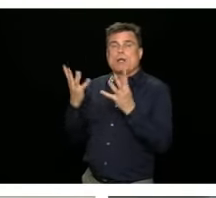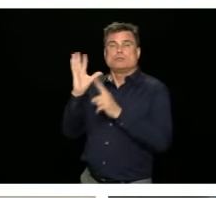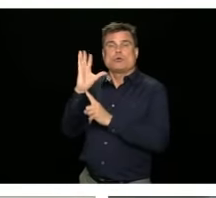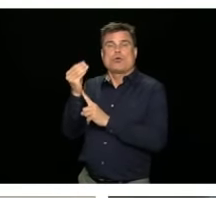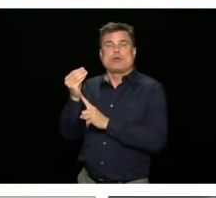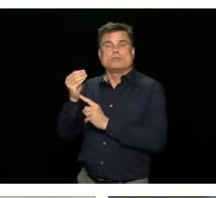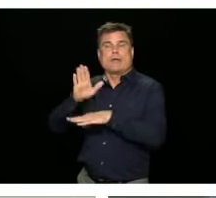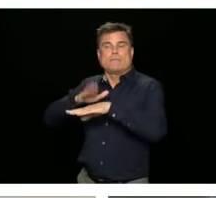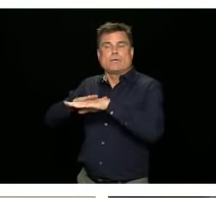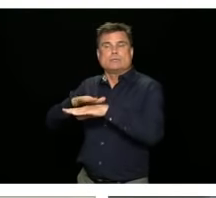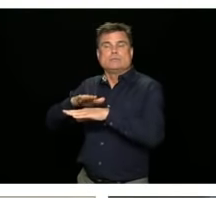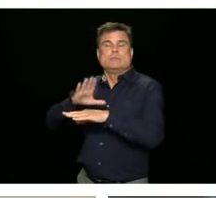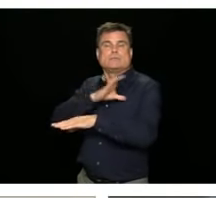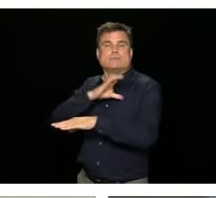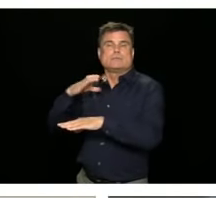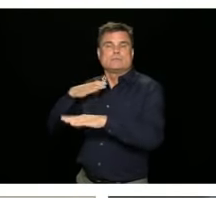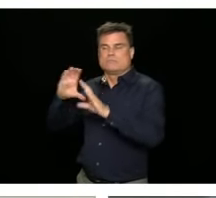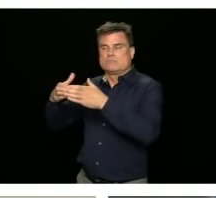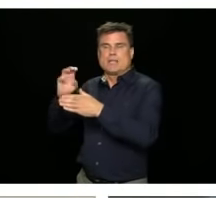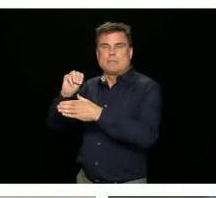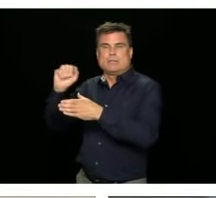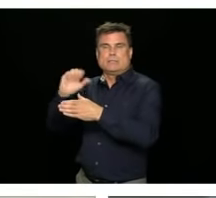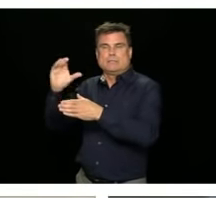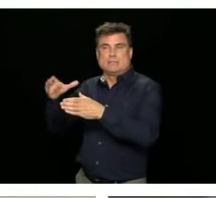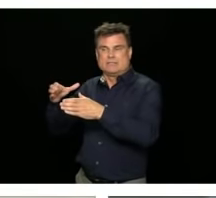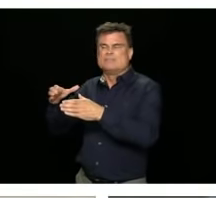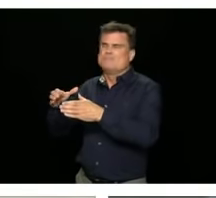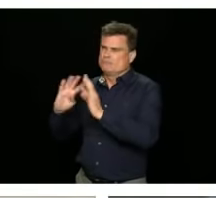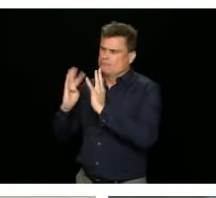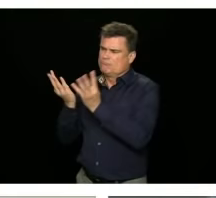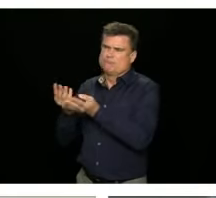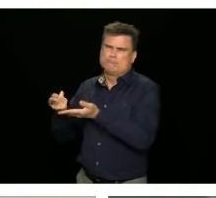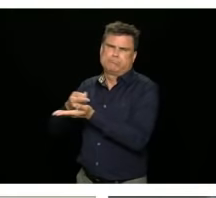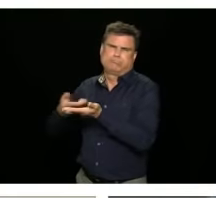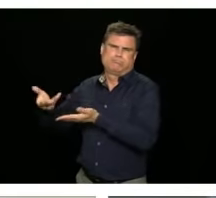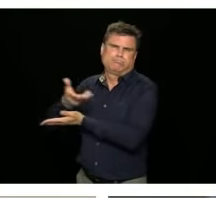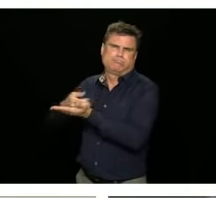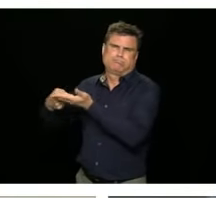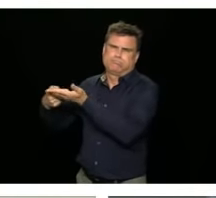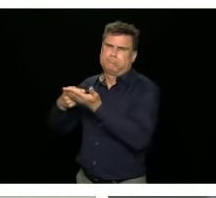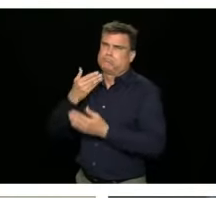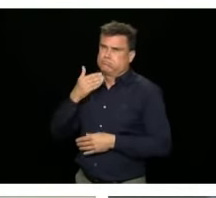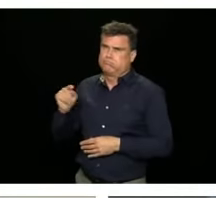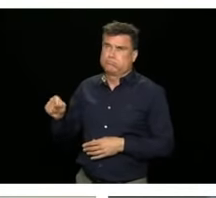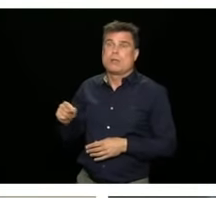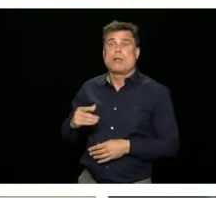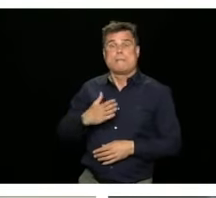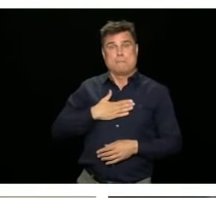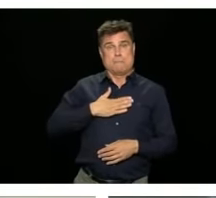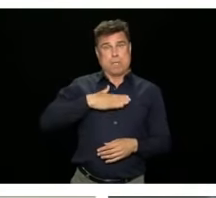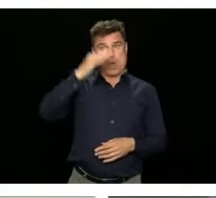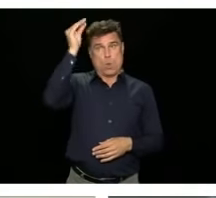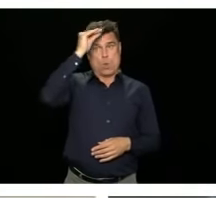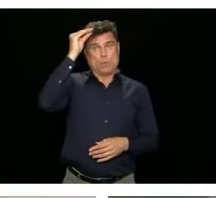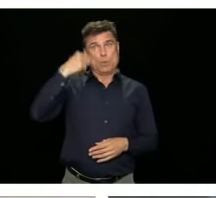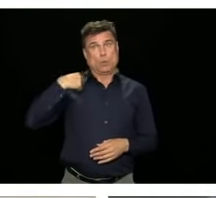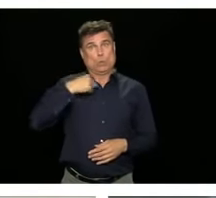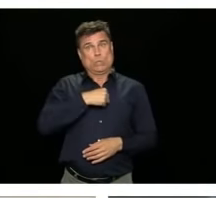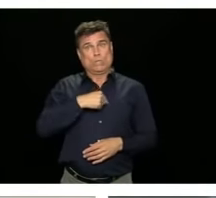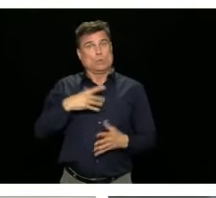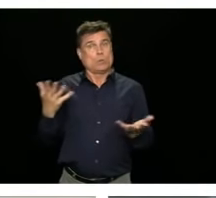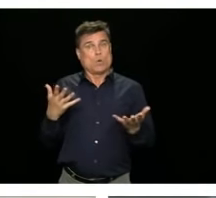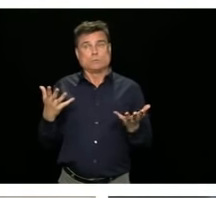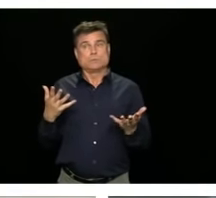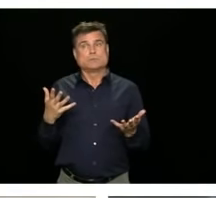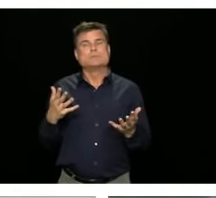Because I think that, you know, when you have race-based data, you can make the case to the public. So the public can see what the challenges are